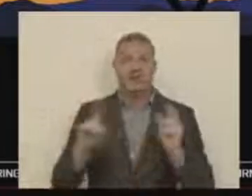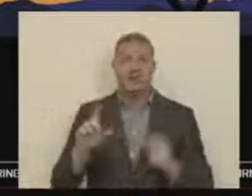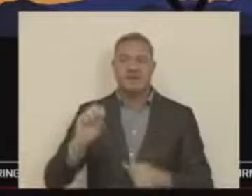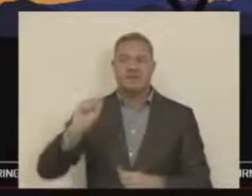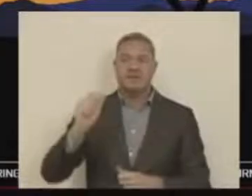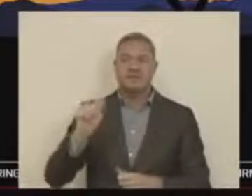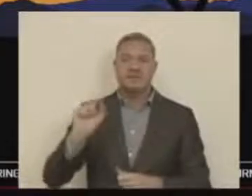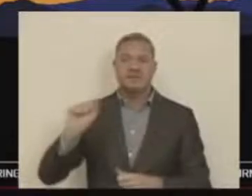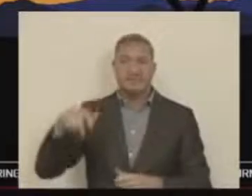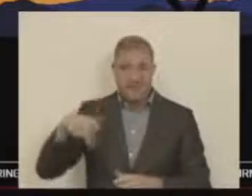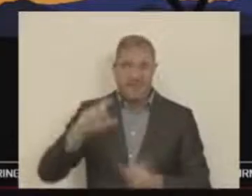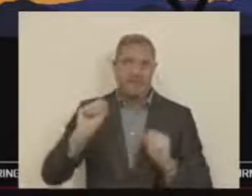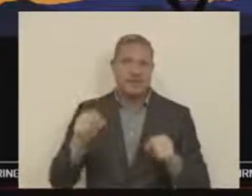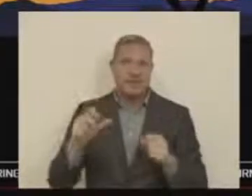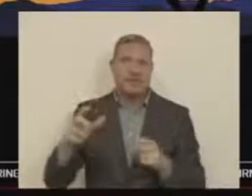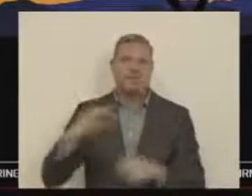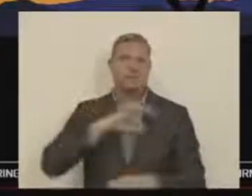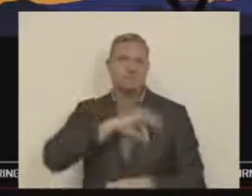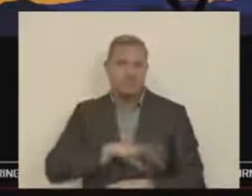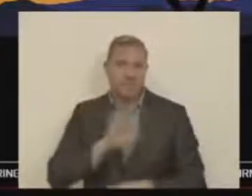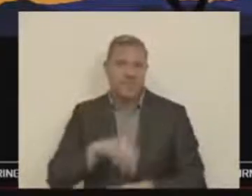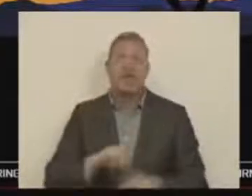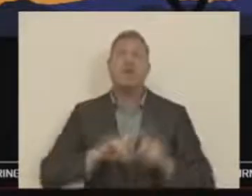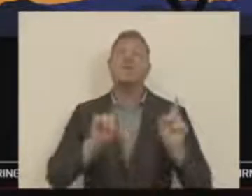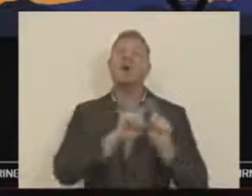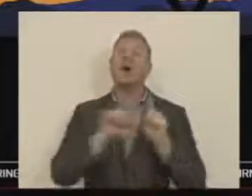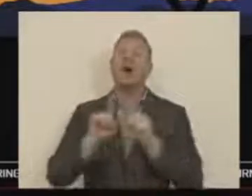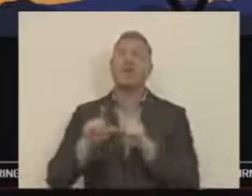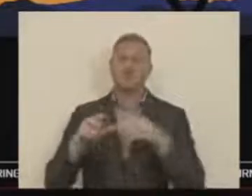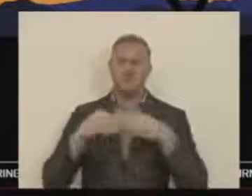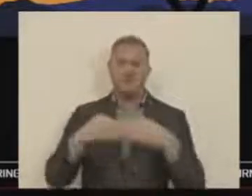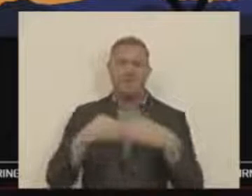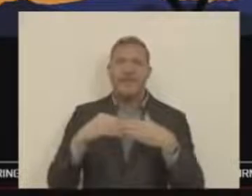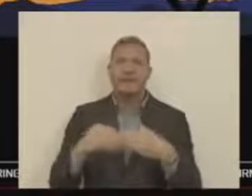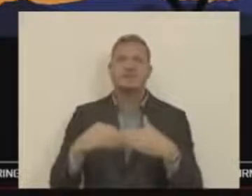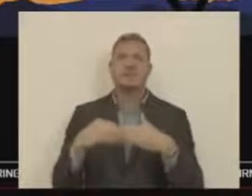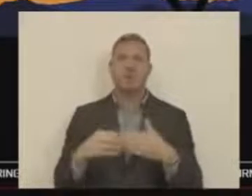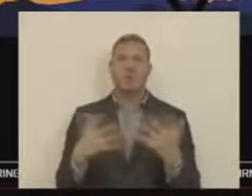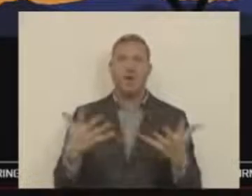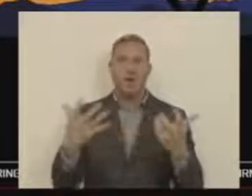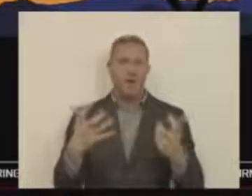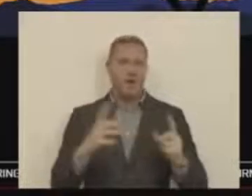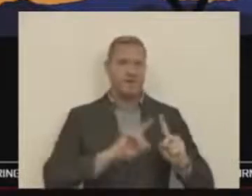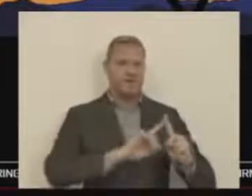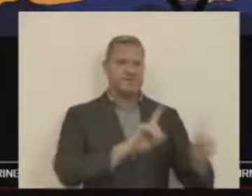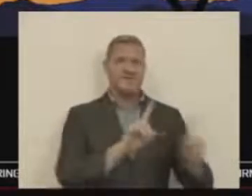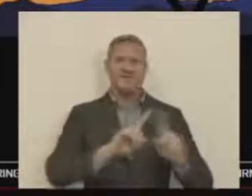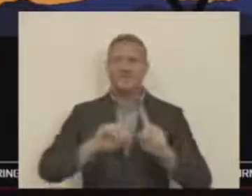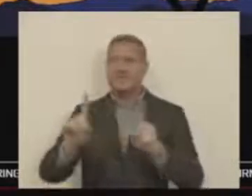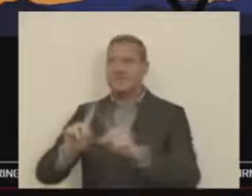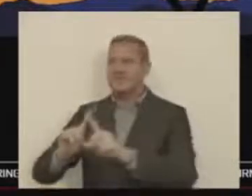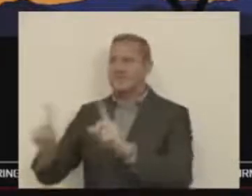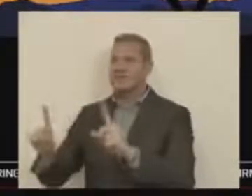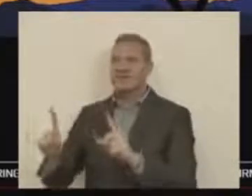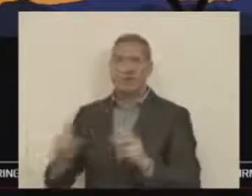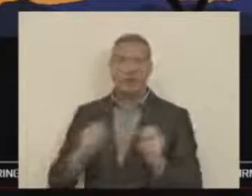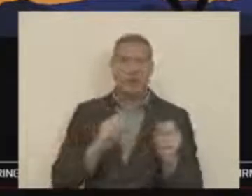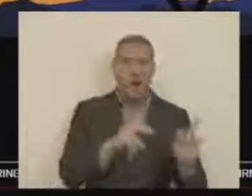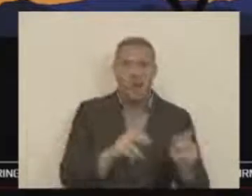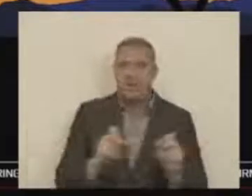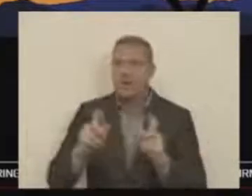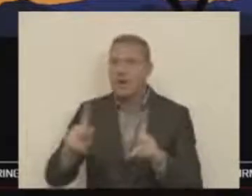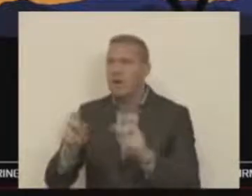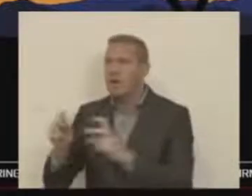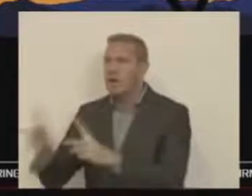us, it's about flexibility, and it's about to bring in different type of opportunities. In the